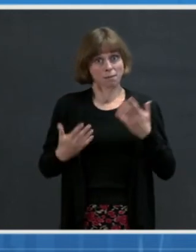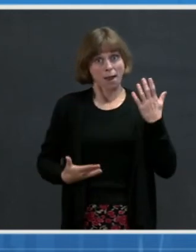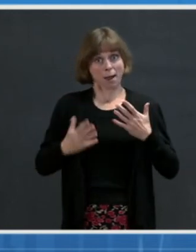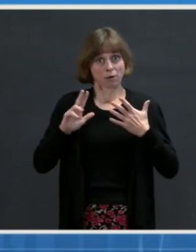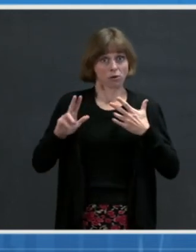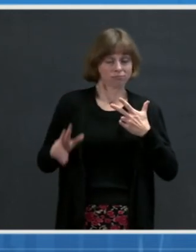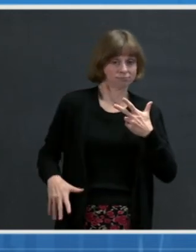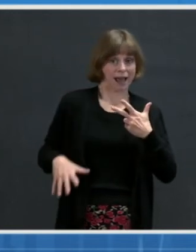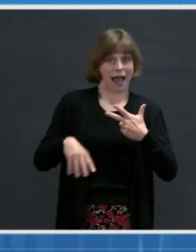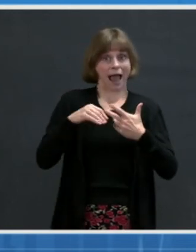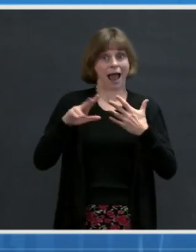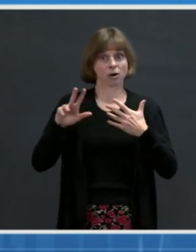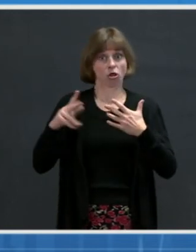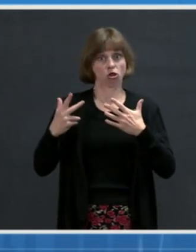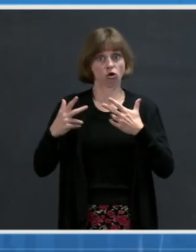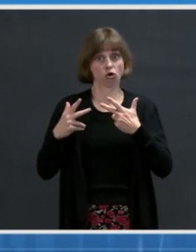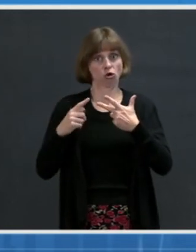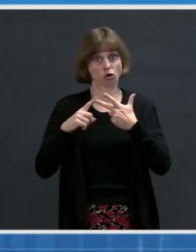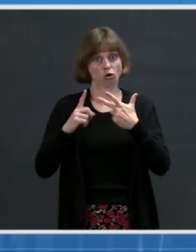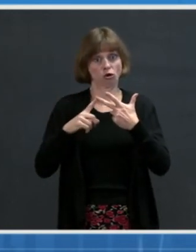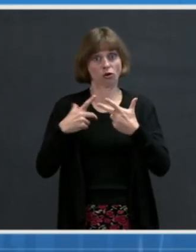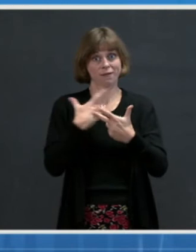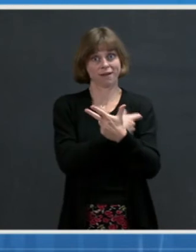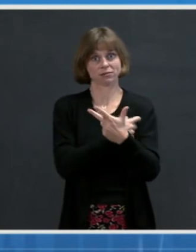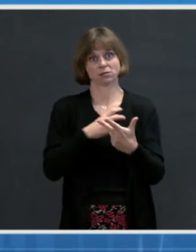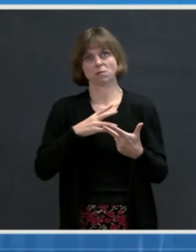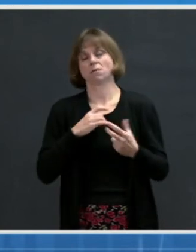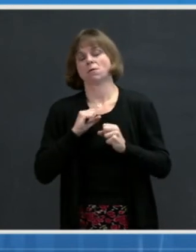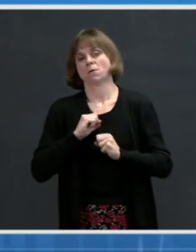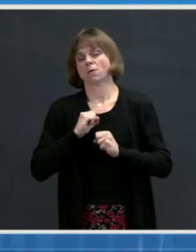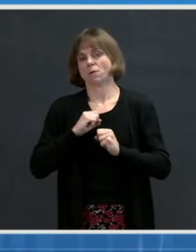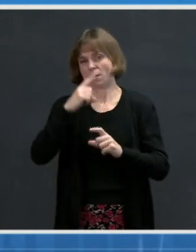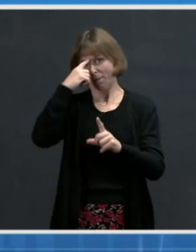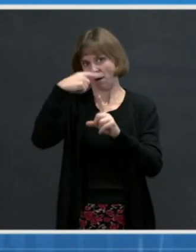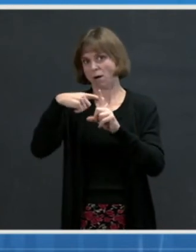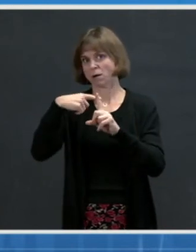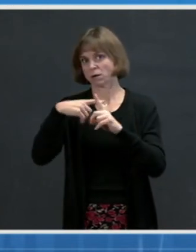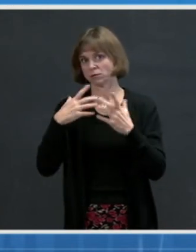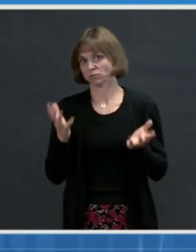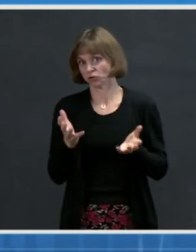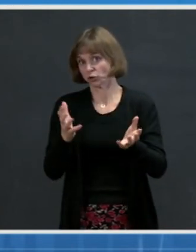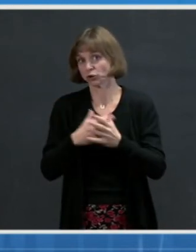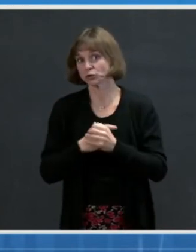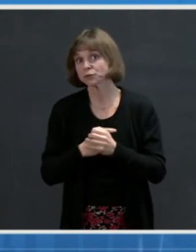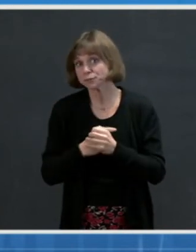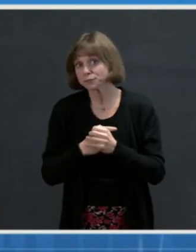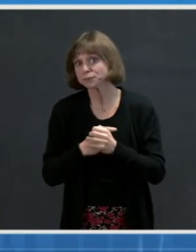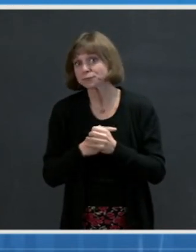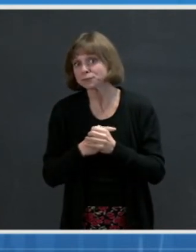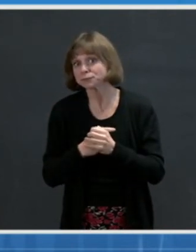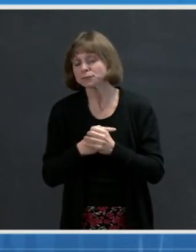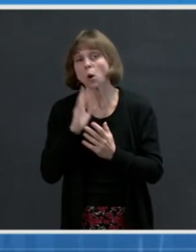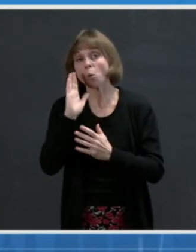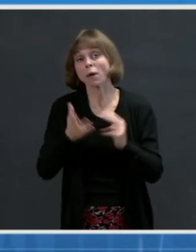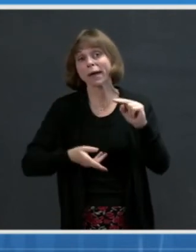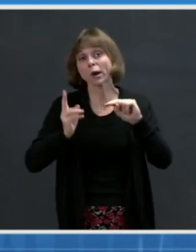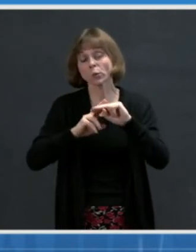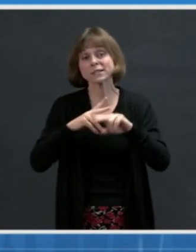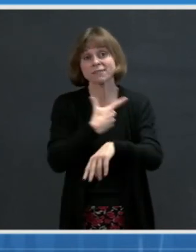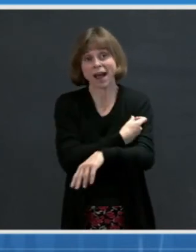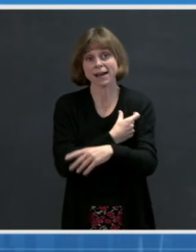approved vaccine is very encouraging and will help to increase the overall vaccine supply, which will allow more Americans to get